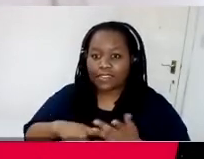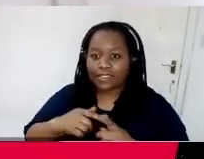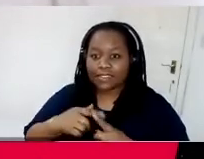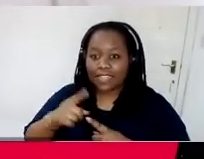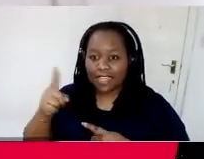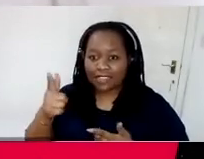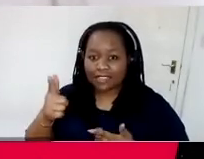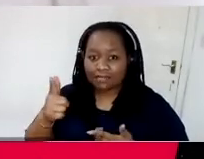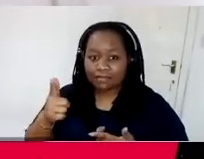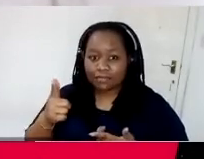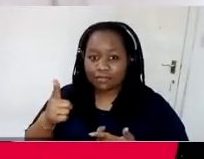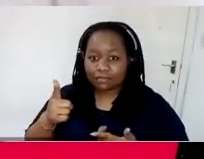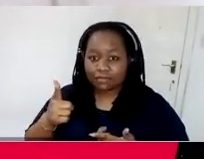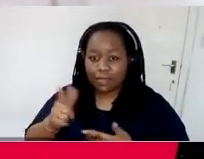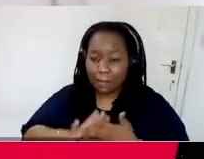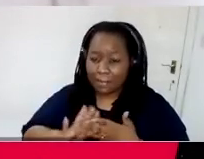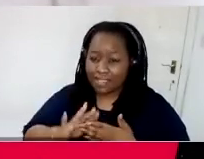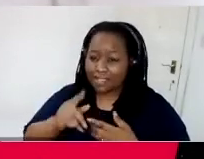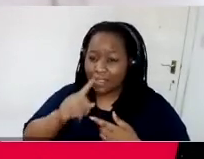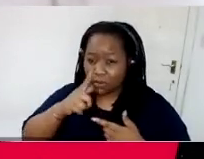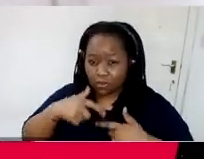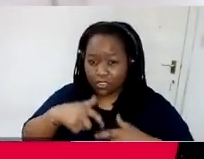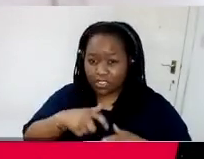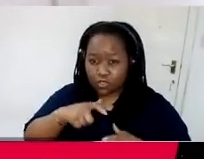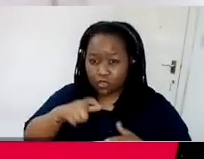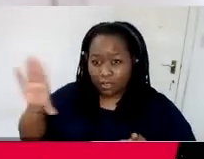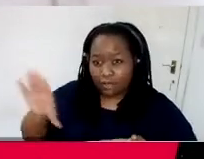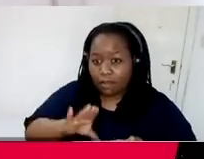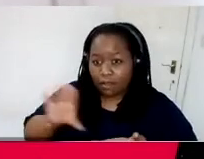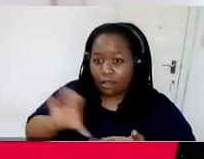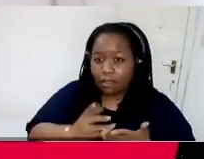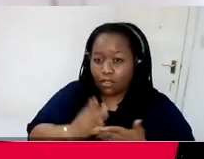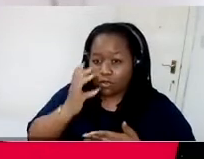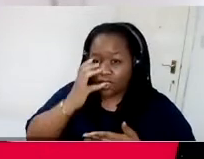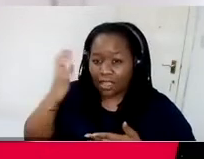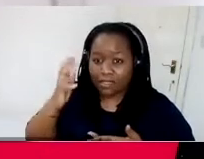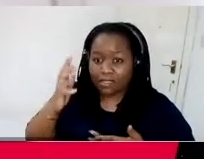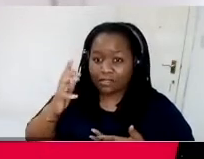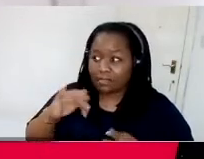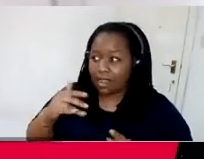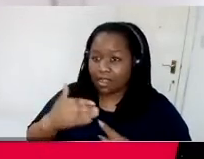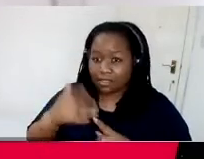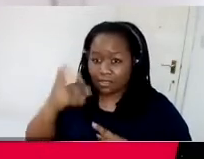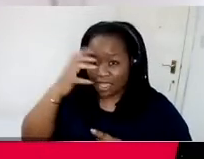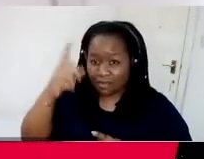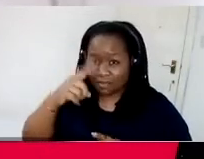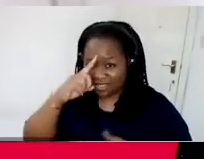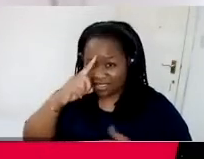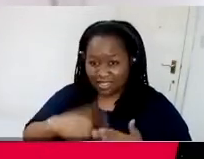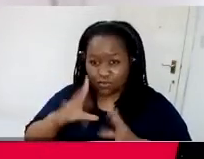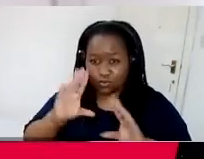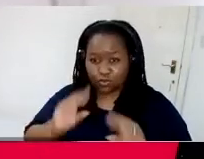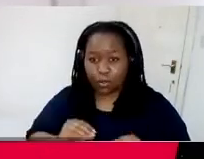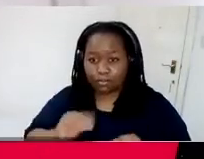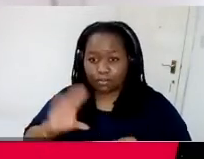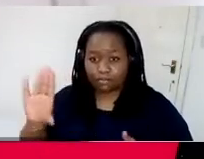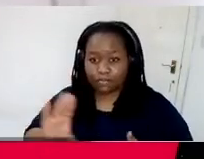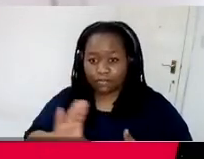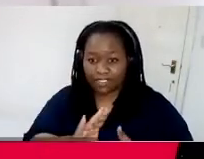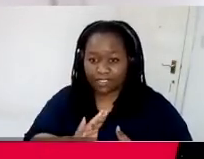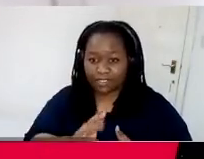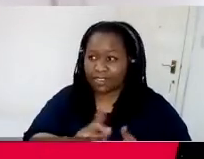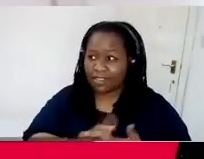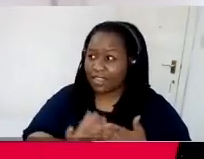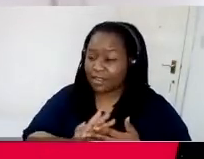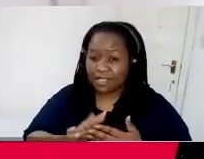turn that tap off. So I think we need to think beyond the narrow idea of government simply being at